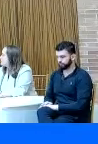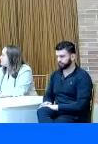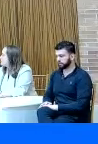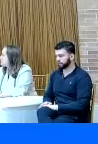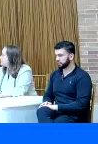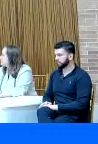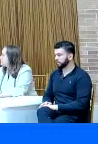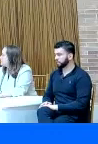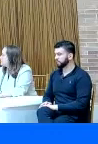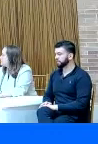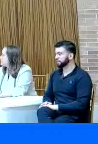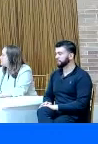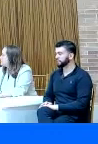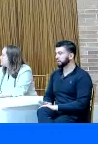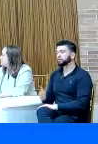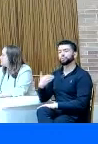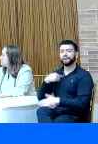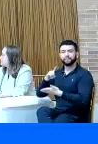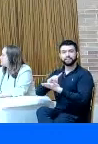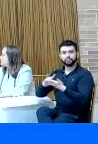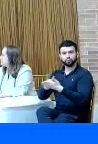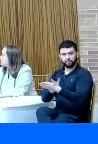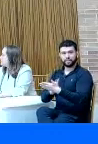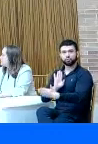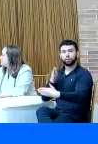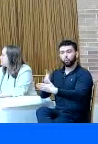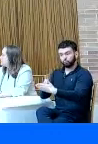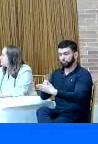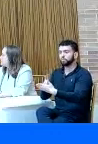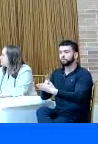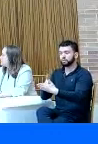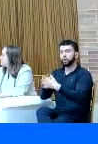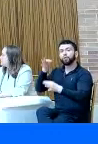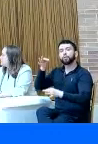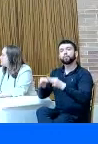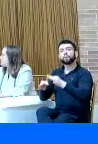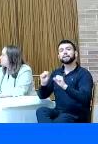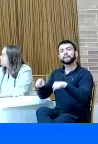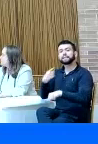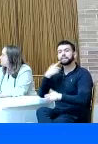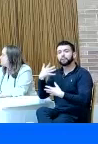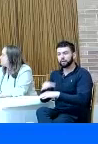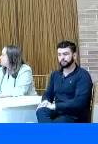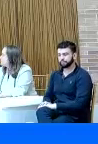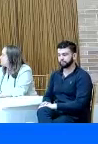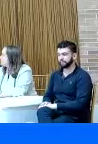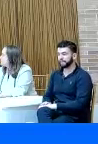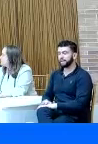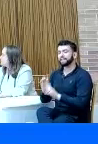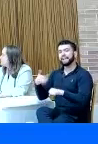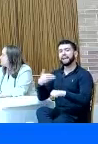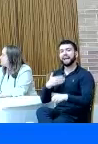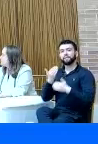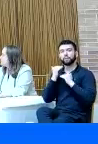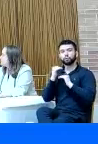prevails in a discrimination law suit the court May issue an injunction restraining order against